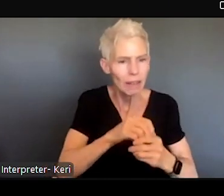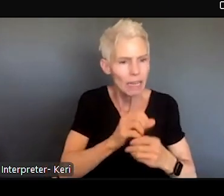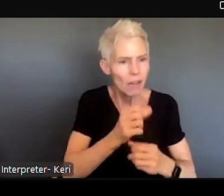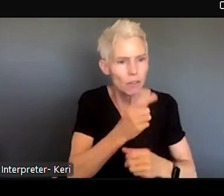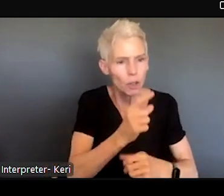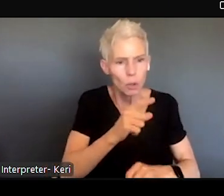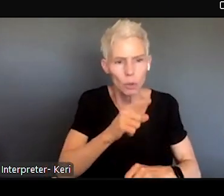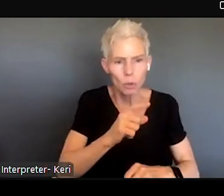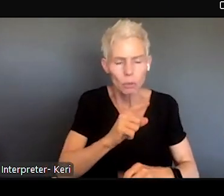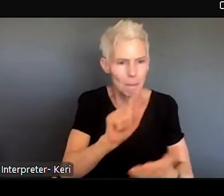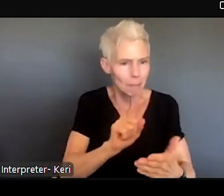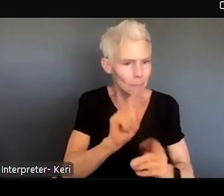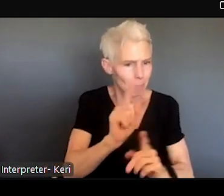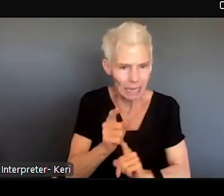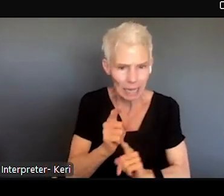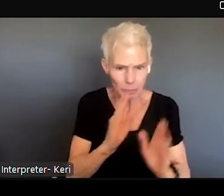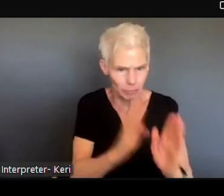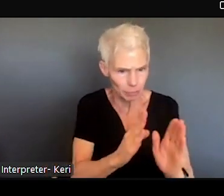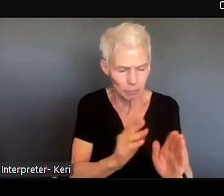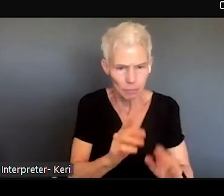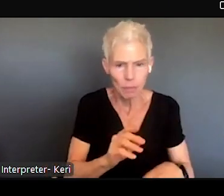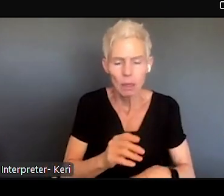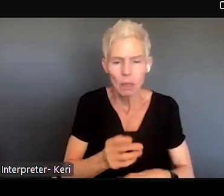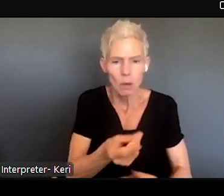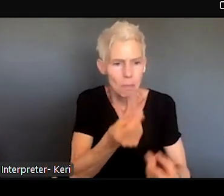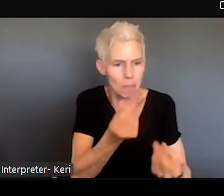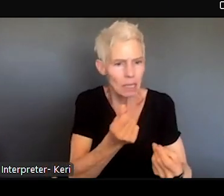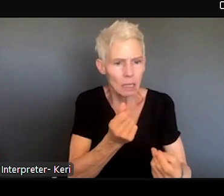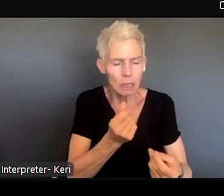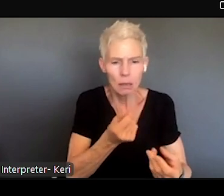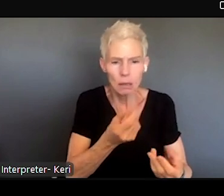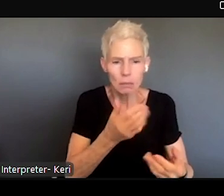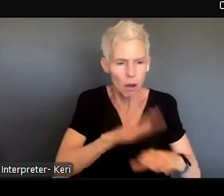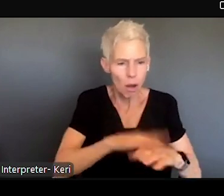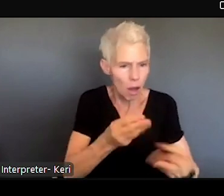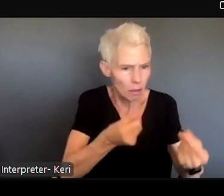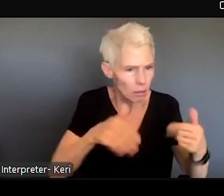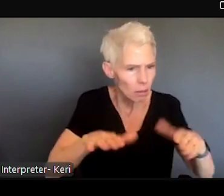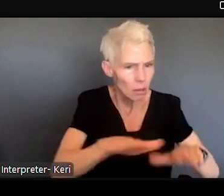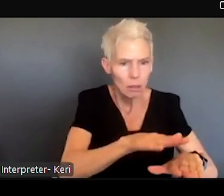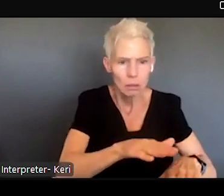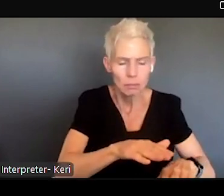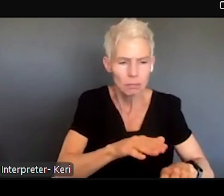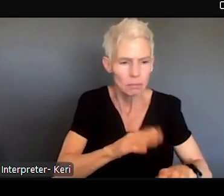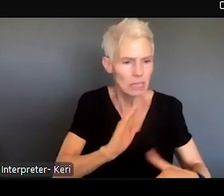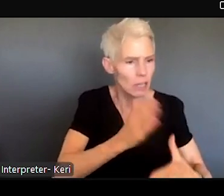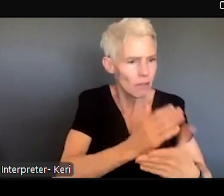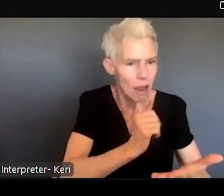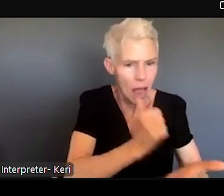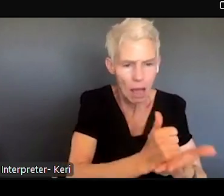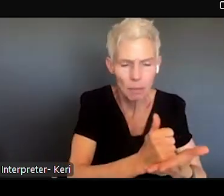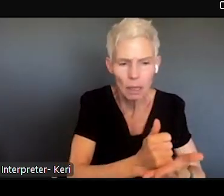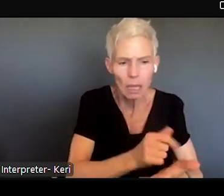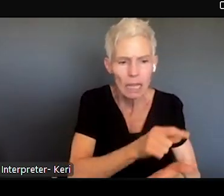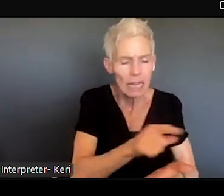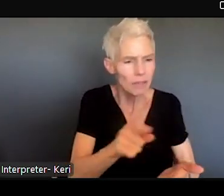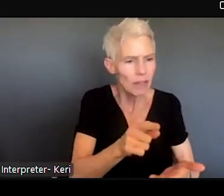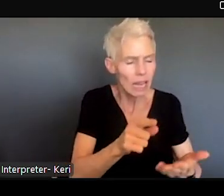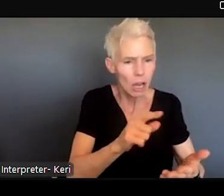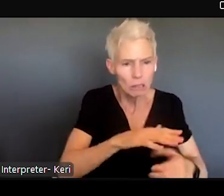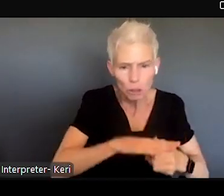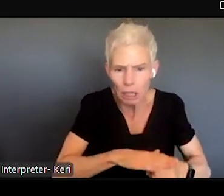try our best to make sure we have immediate on the ground intervention, for any individual experiencing stress or distress in any way,